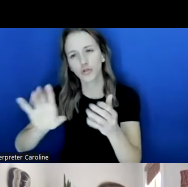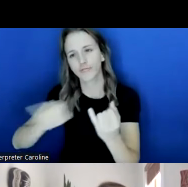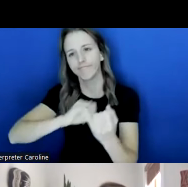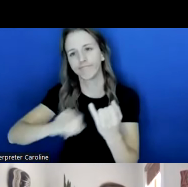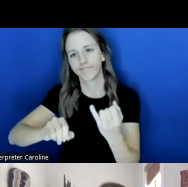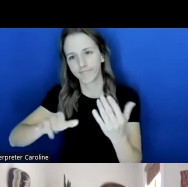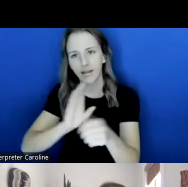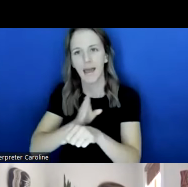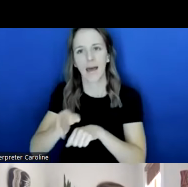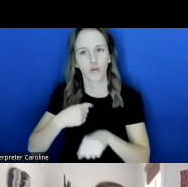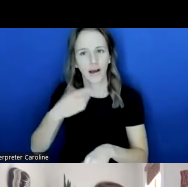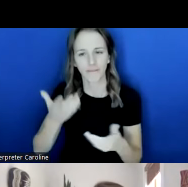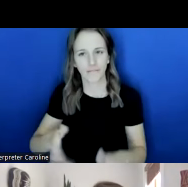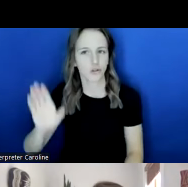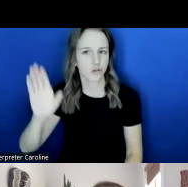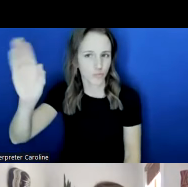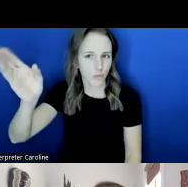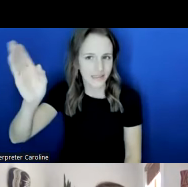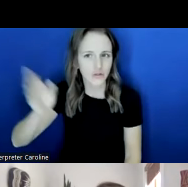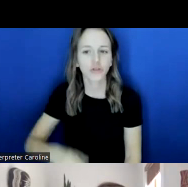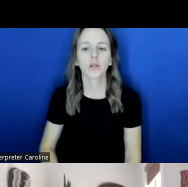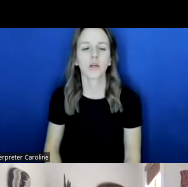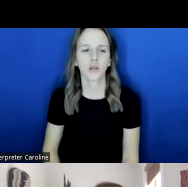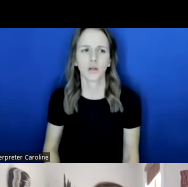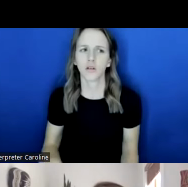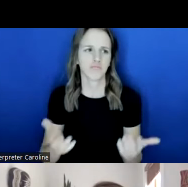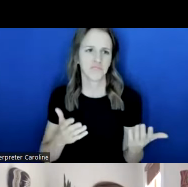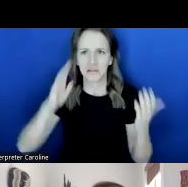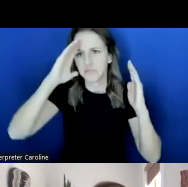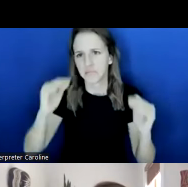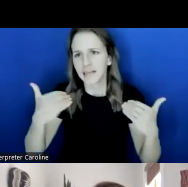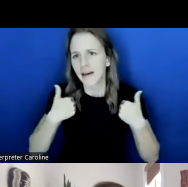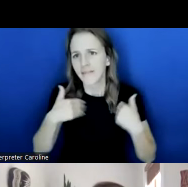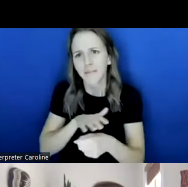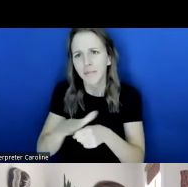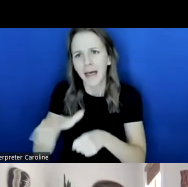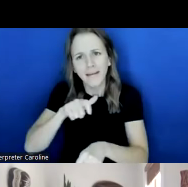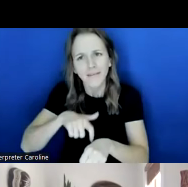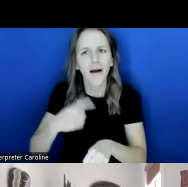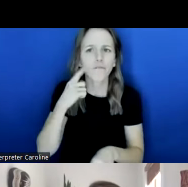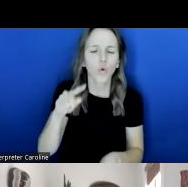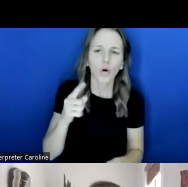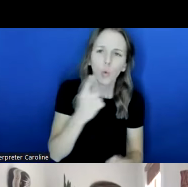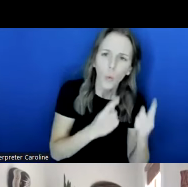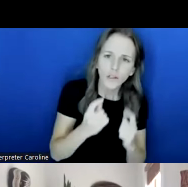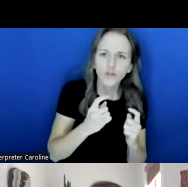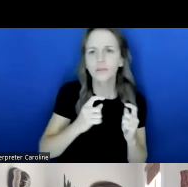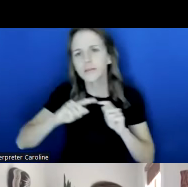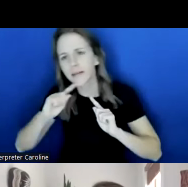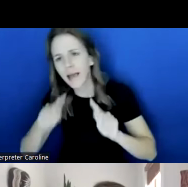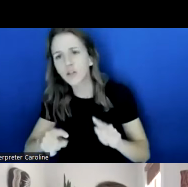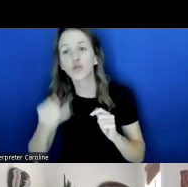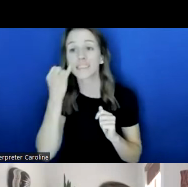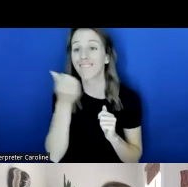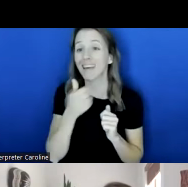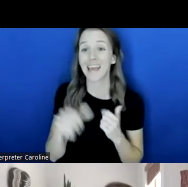the presentation. And then we should have plenty of time for question and answer. If you have additional questions, you're certainly welcome when I'm done to